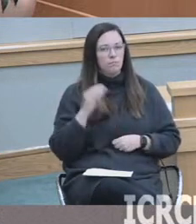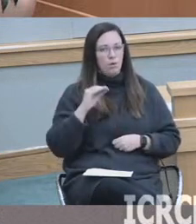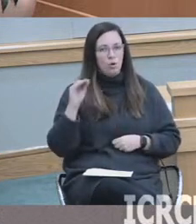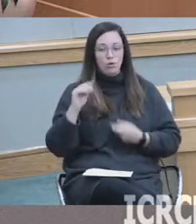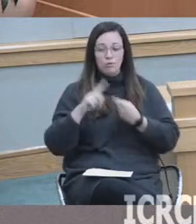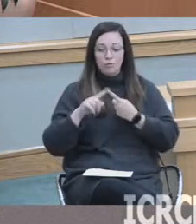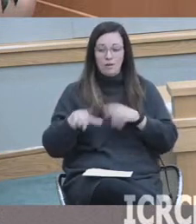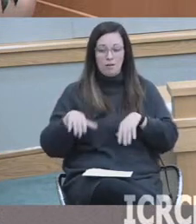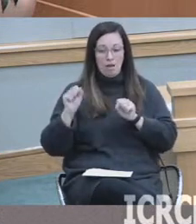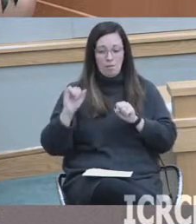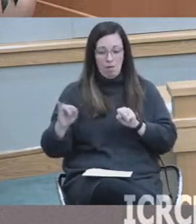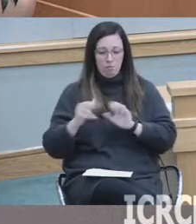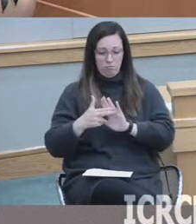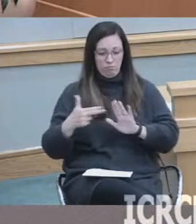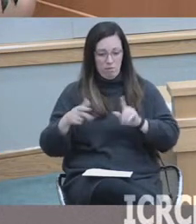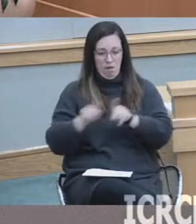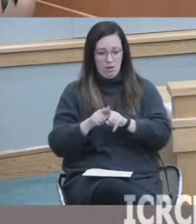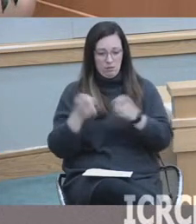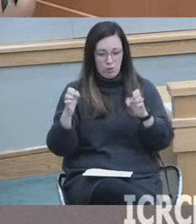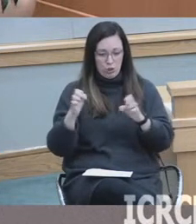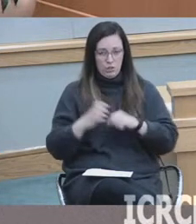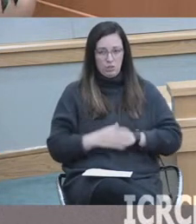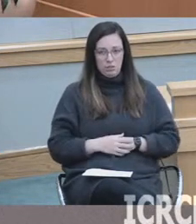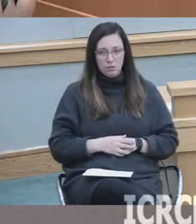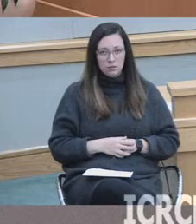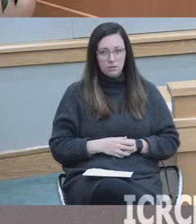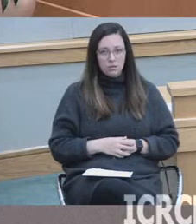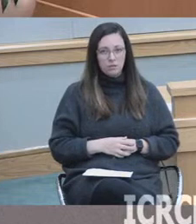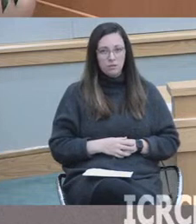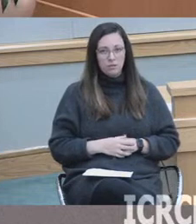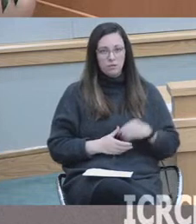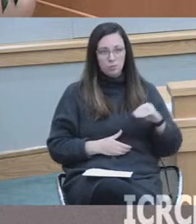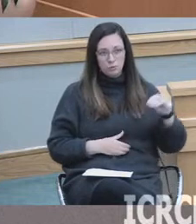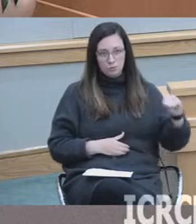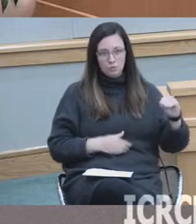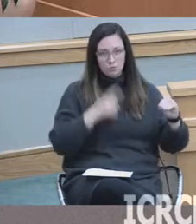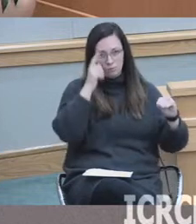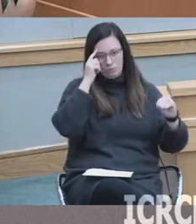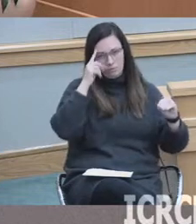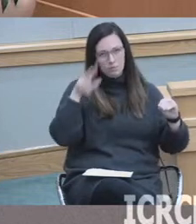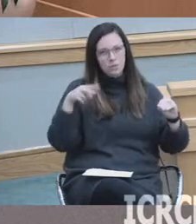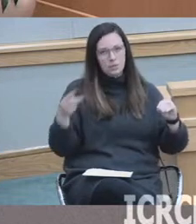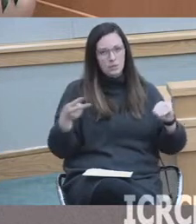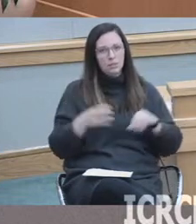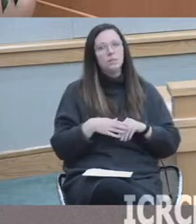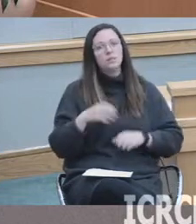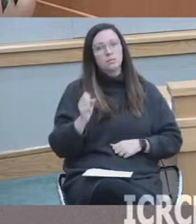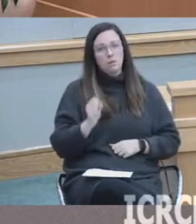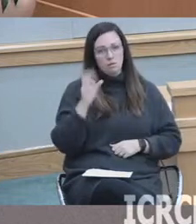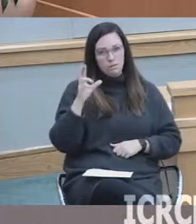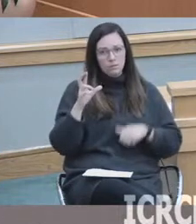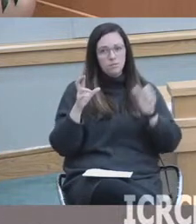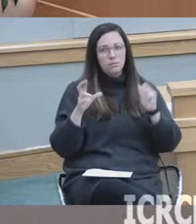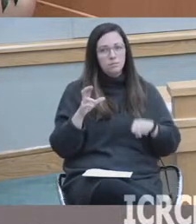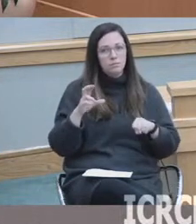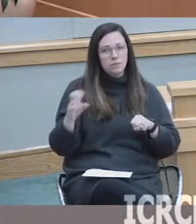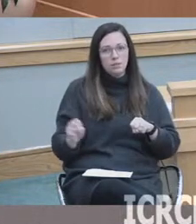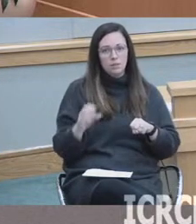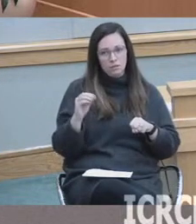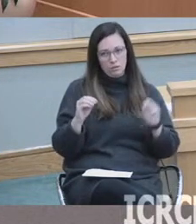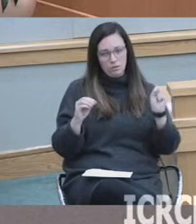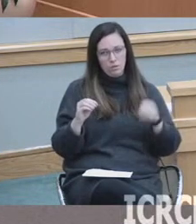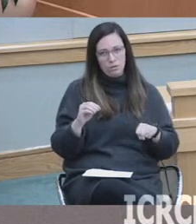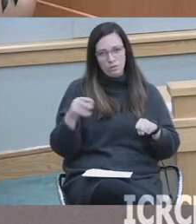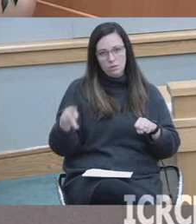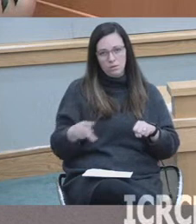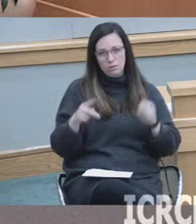the ordinance as an emergency. So moved. Second. Ms. Smiley Robertson. Yes. Mr. Sextro. Yes.